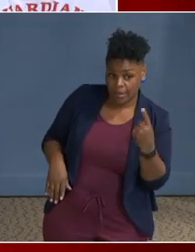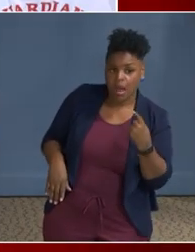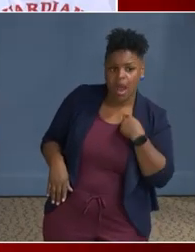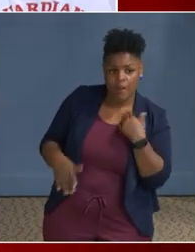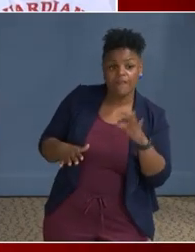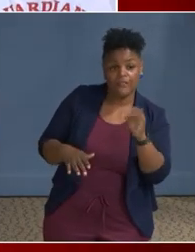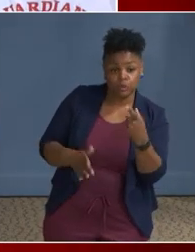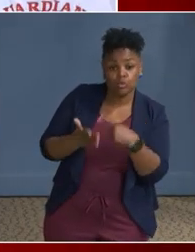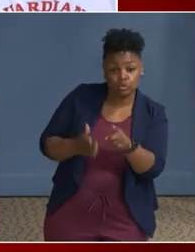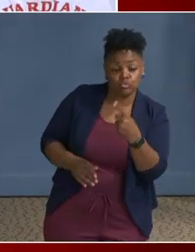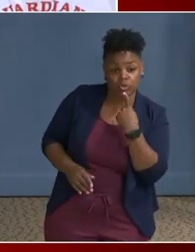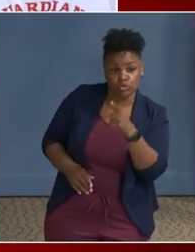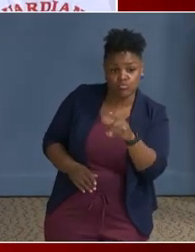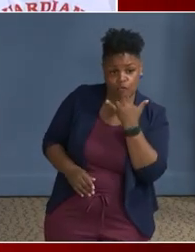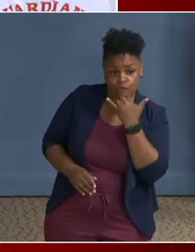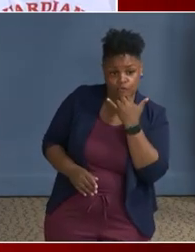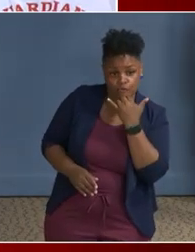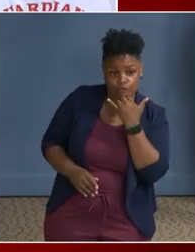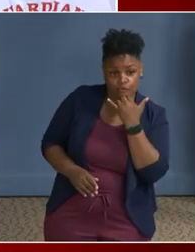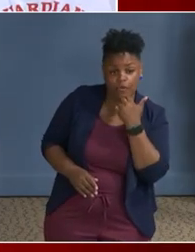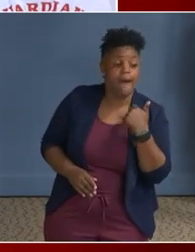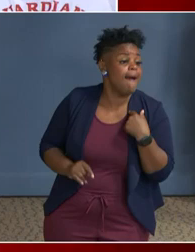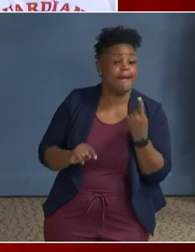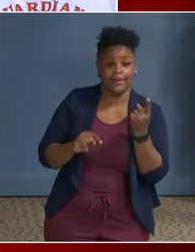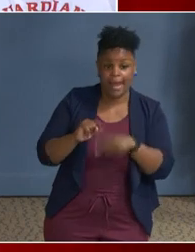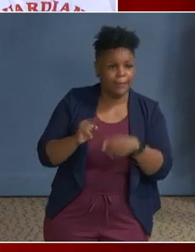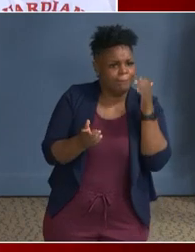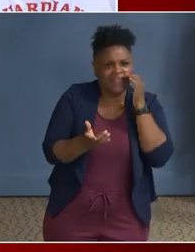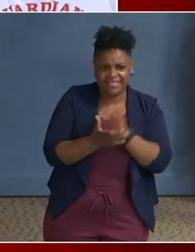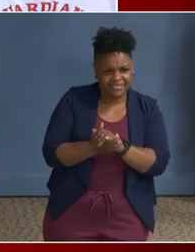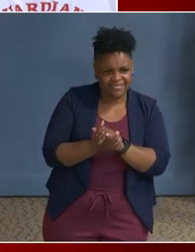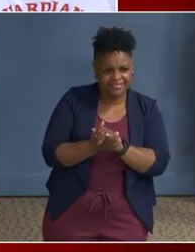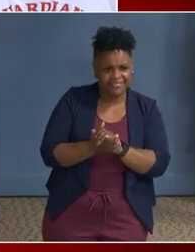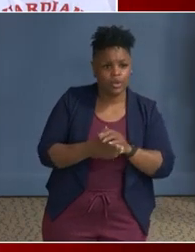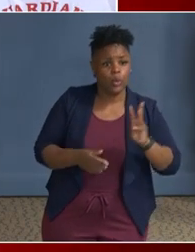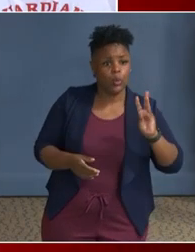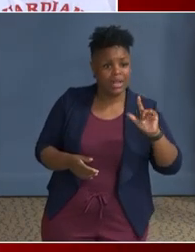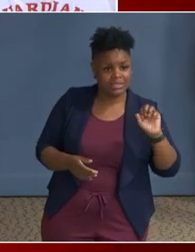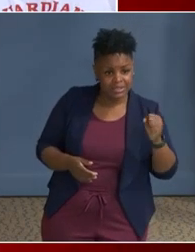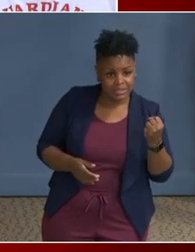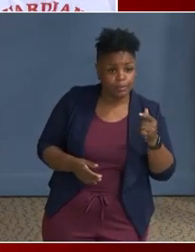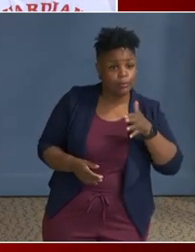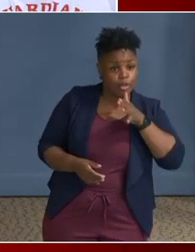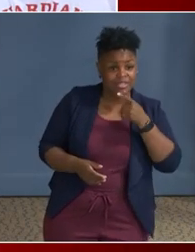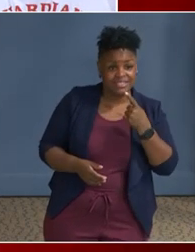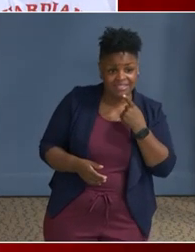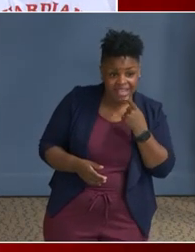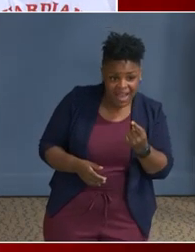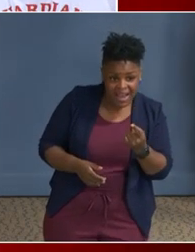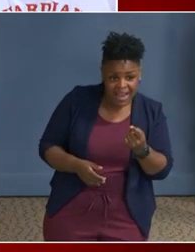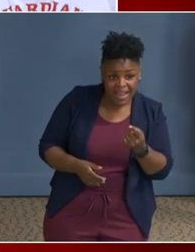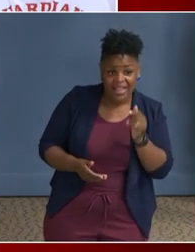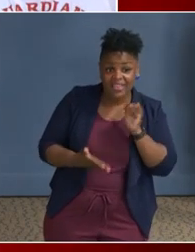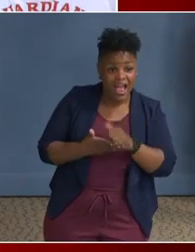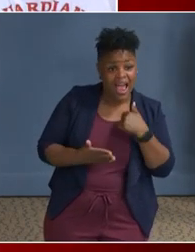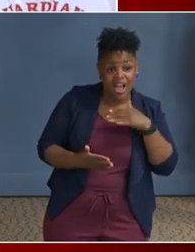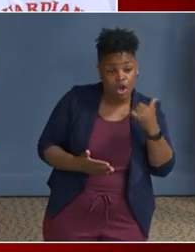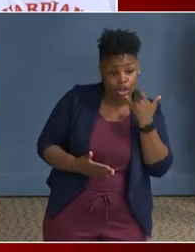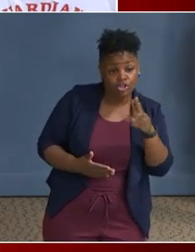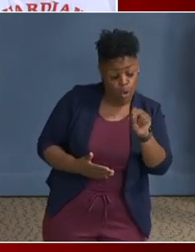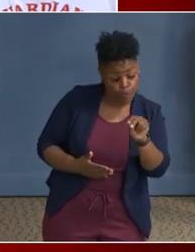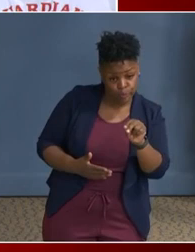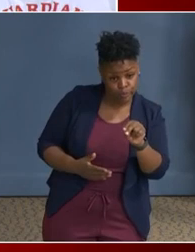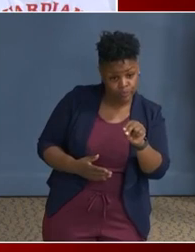Okay. And I can't believe that Micaiah Wilson's mother told you that. So you're giving secondhand information to